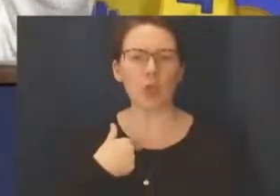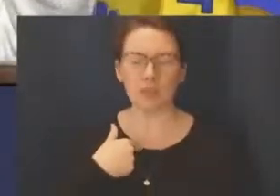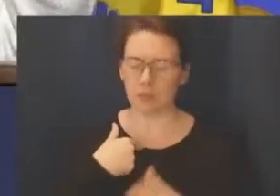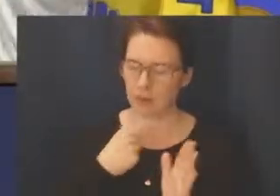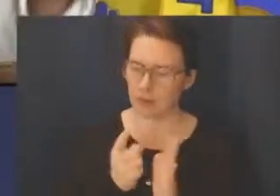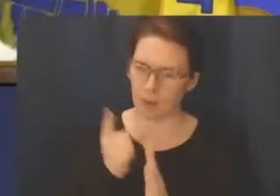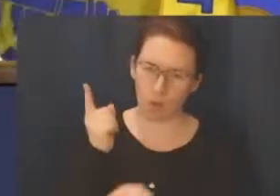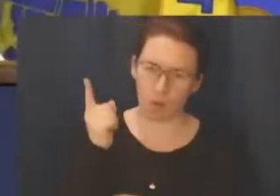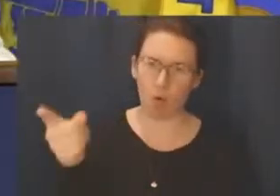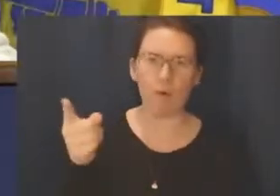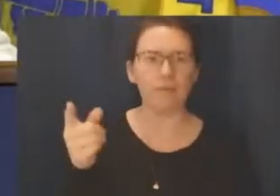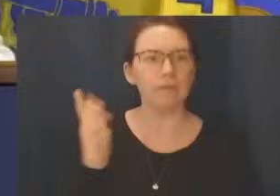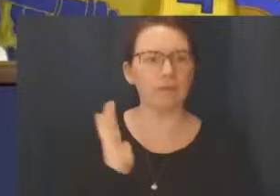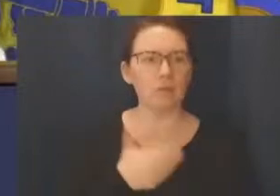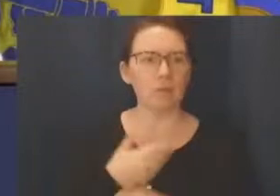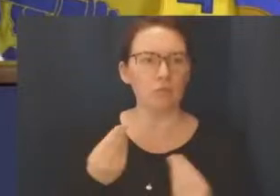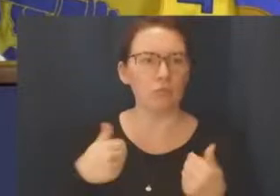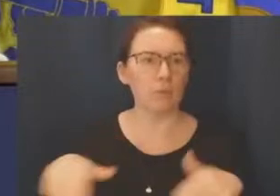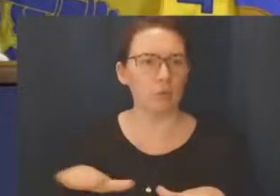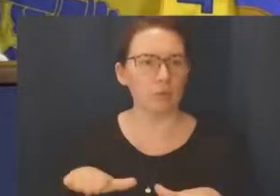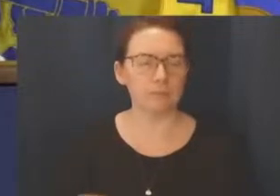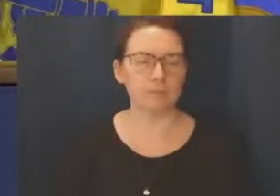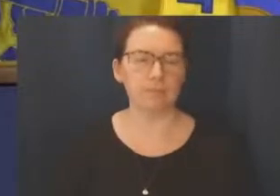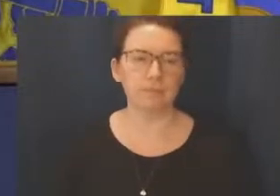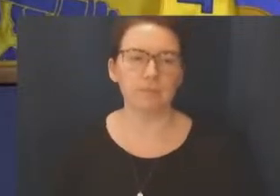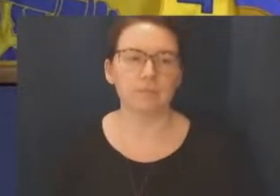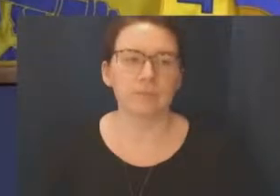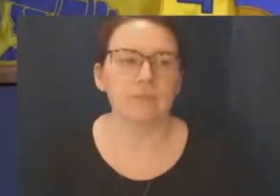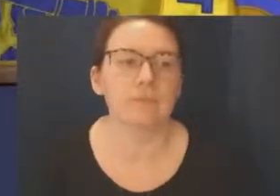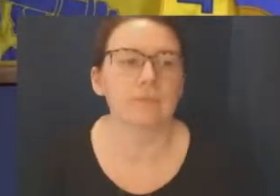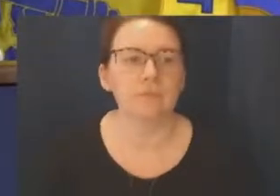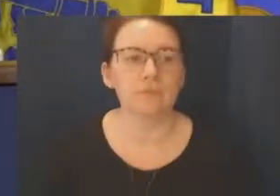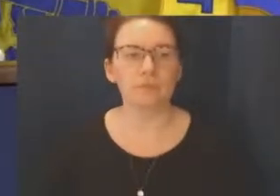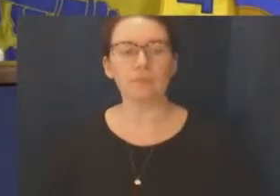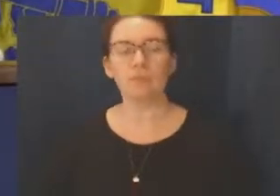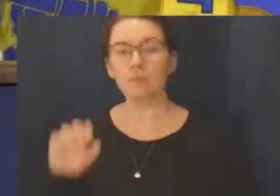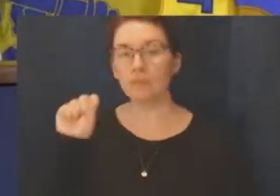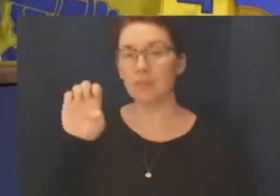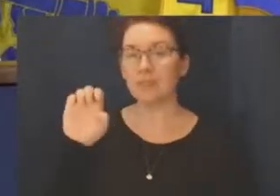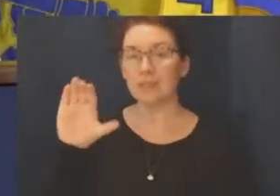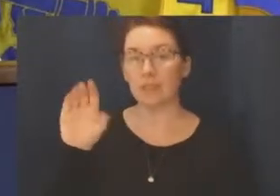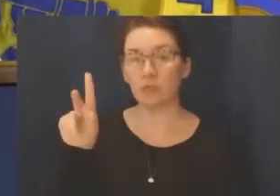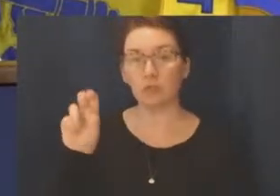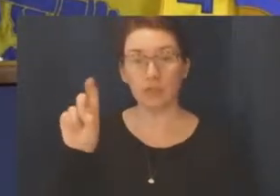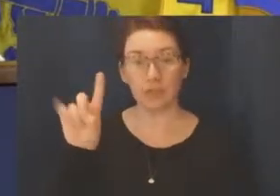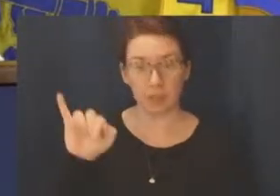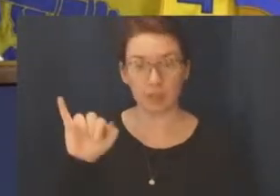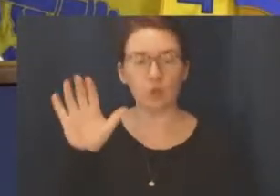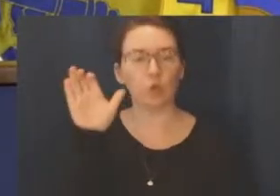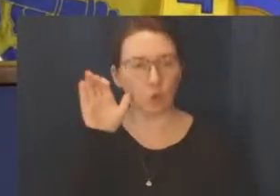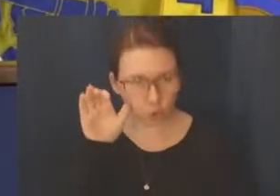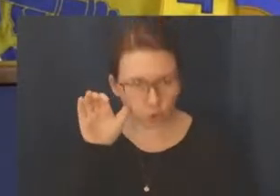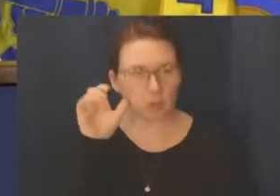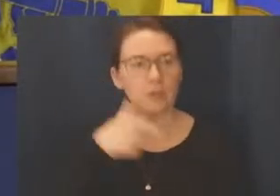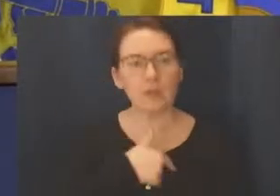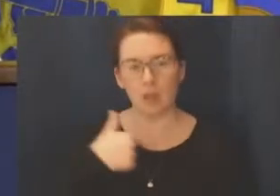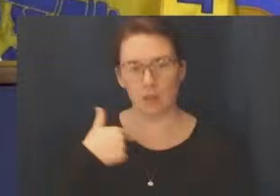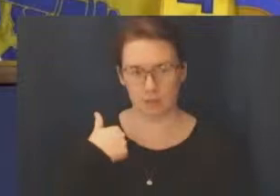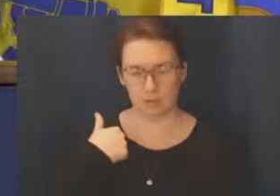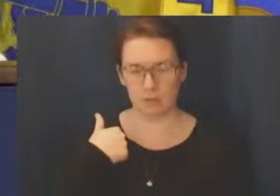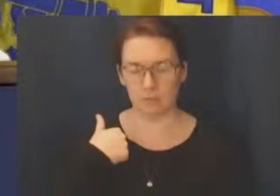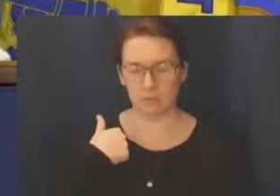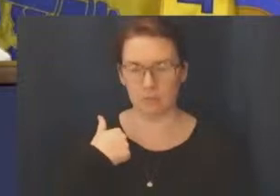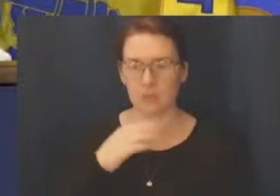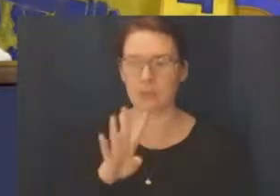lawn. Secretary Kennedy took our unheard voices to the campaign trail